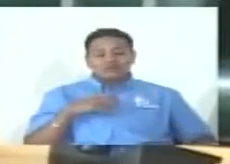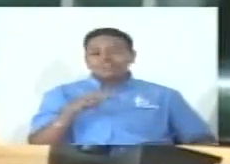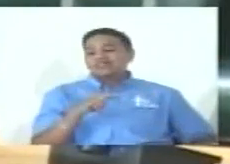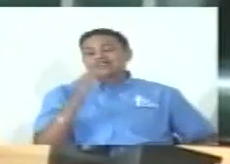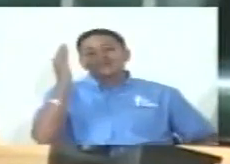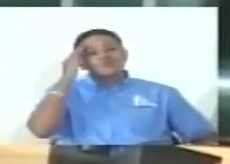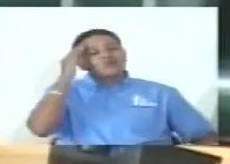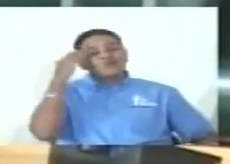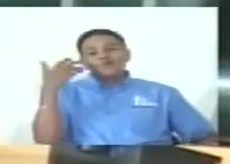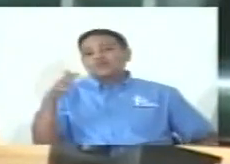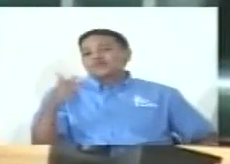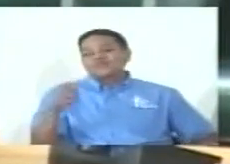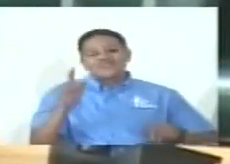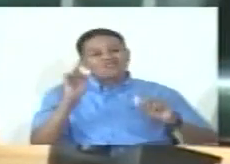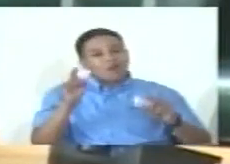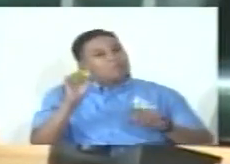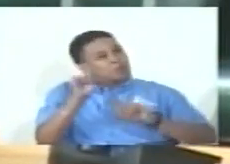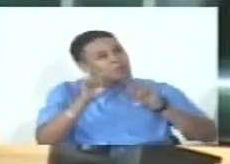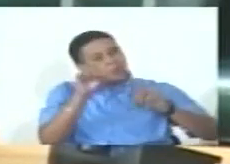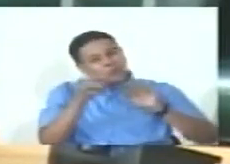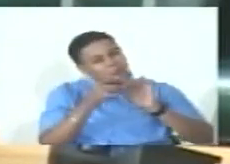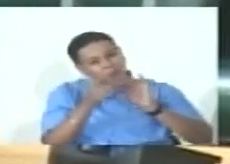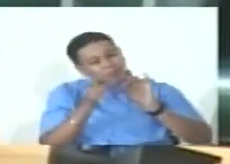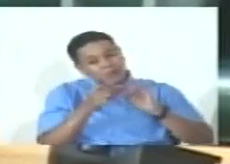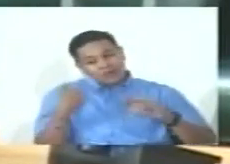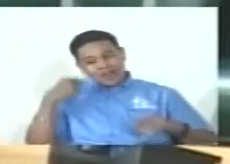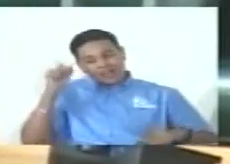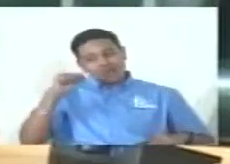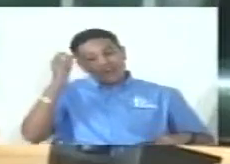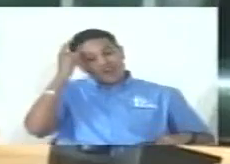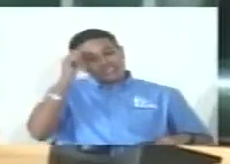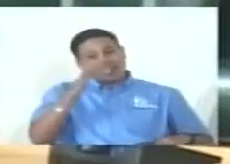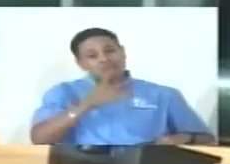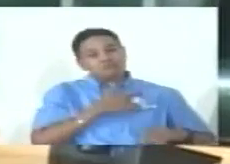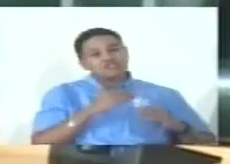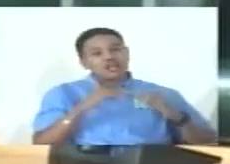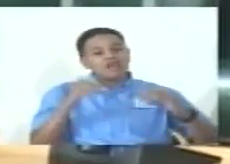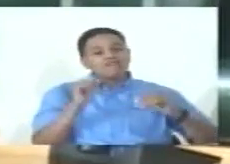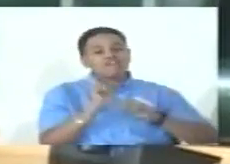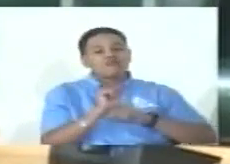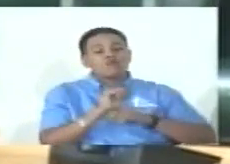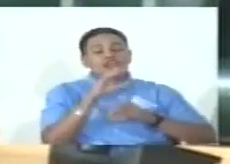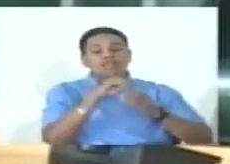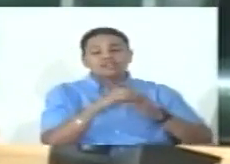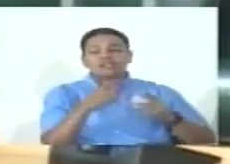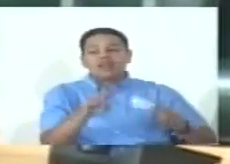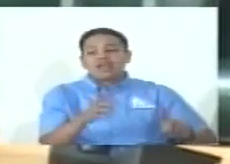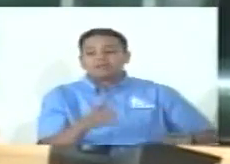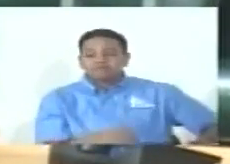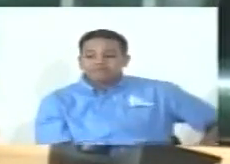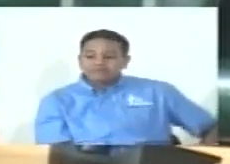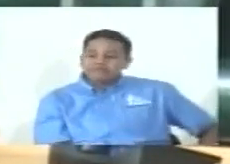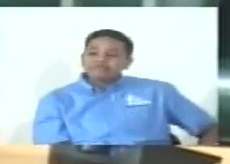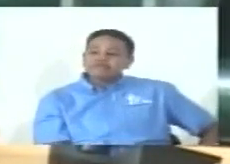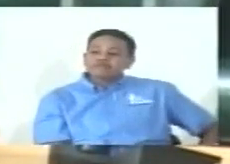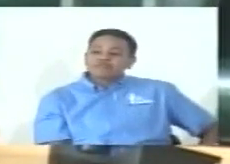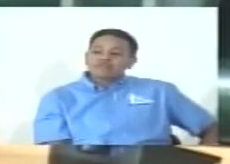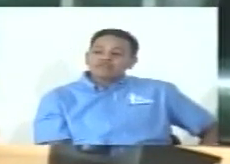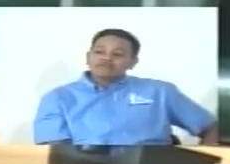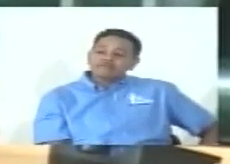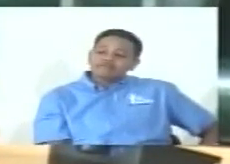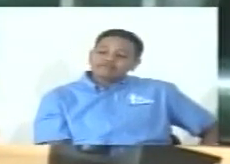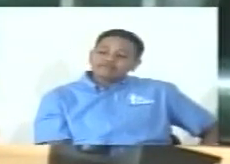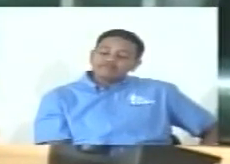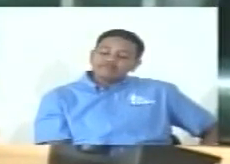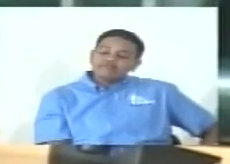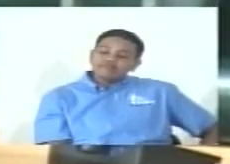And I can understand and appreciate the level of work that would have gone in. Yes. Mr. President,